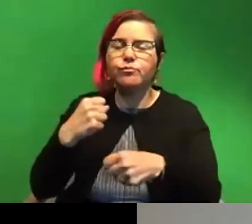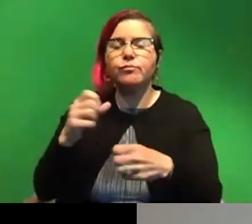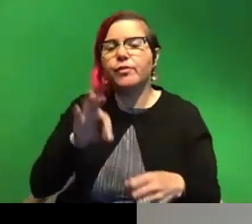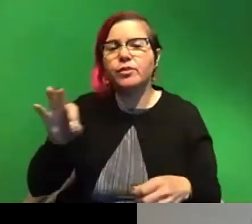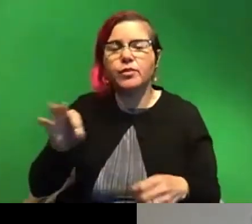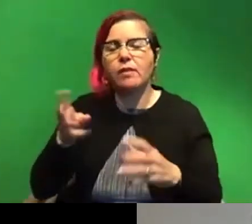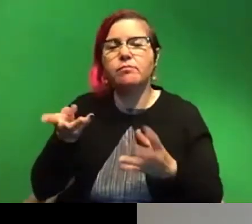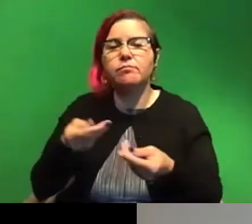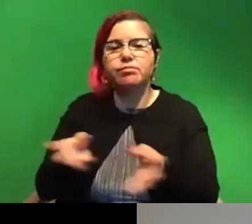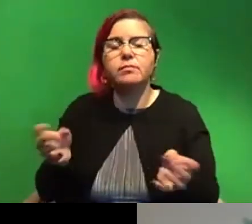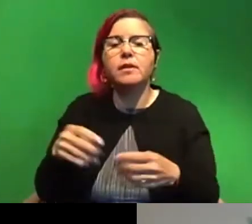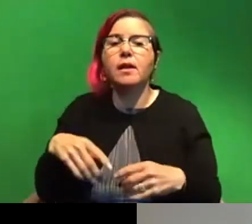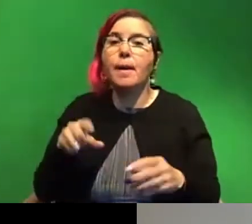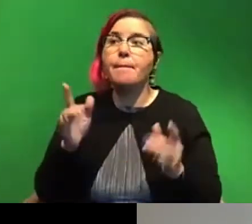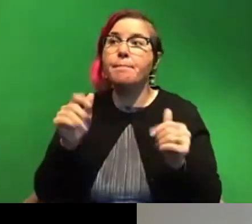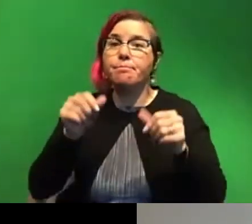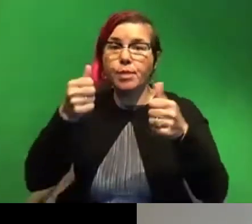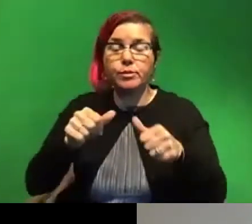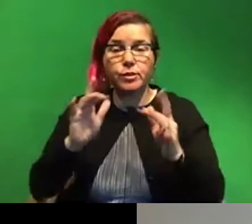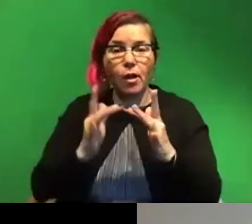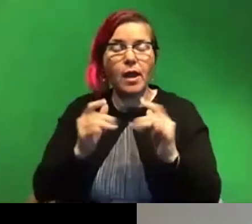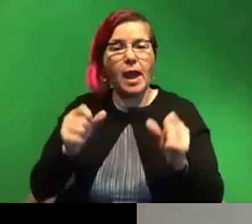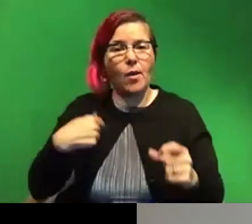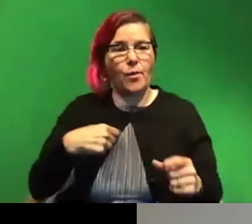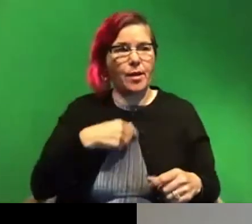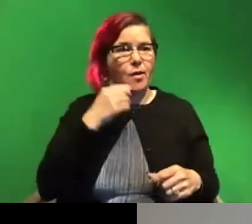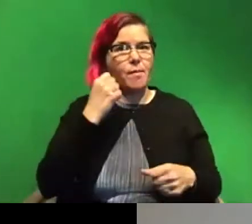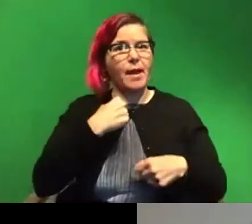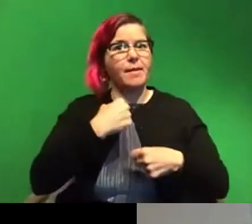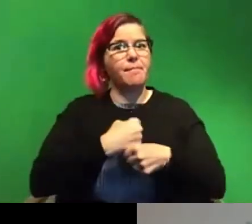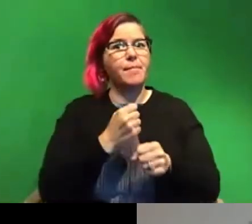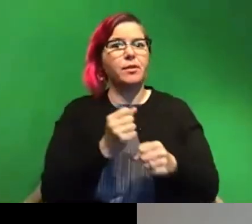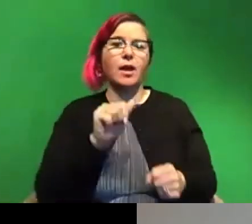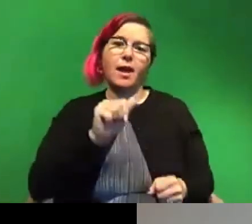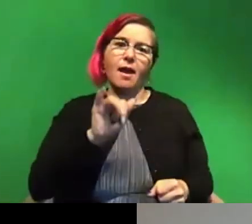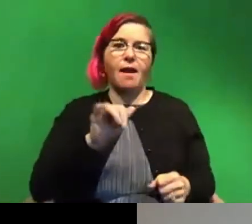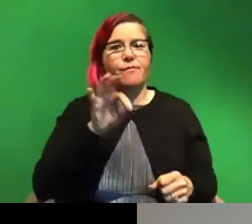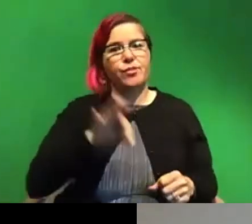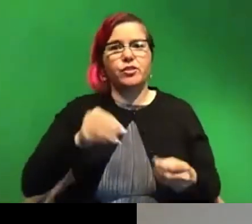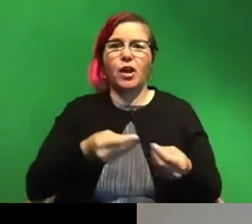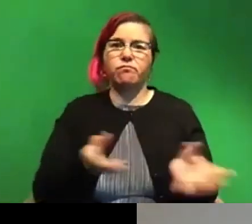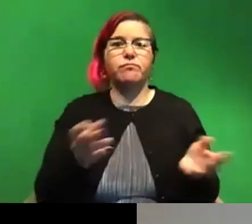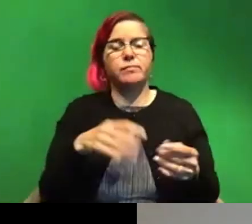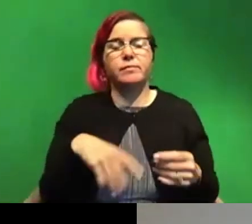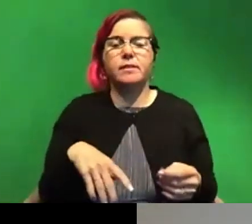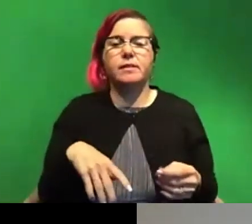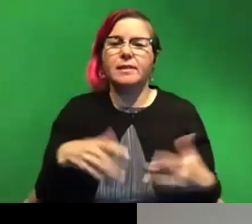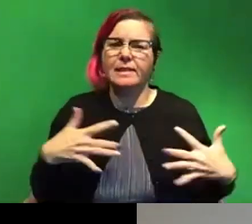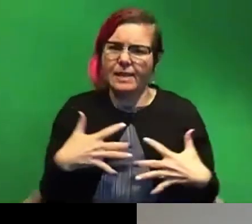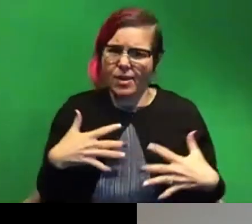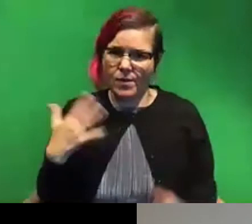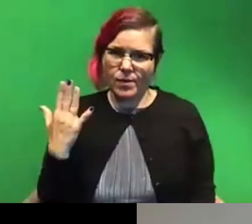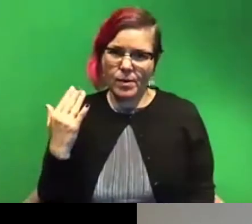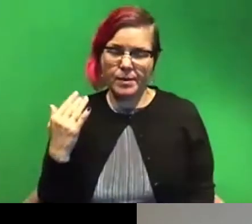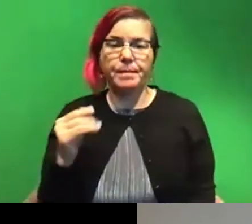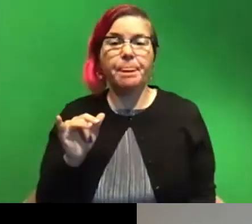and post it online, and now we all have the ability to build our own AI French fry dispenser. That's scary though, because that means